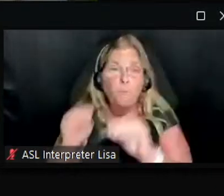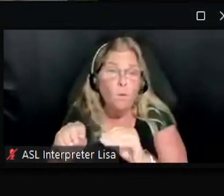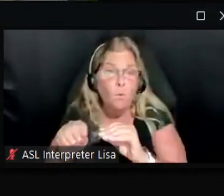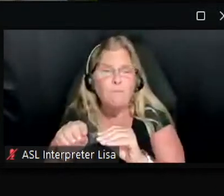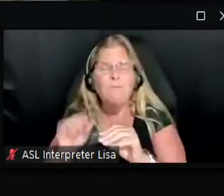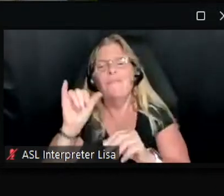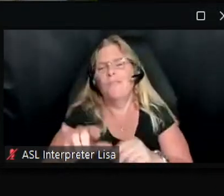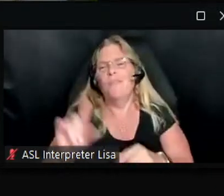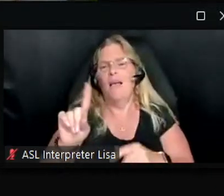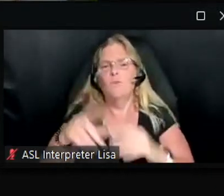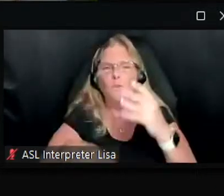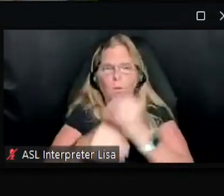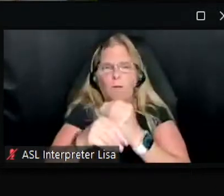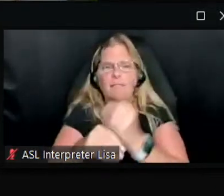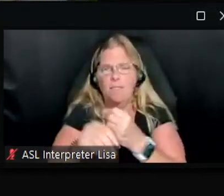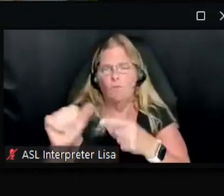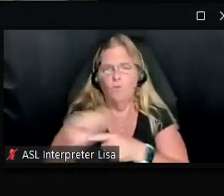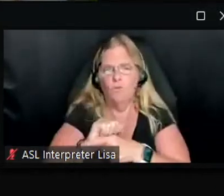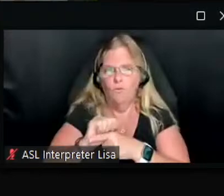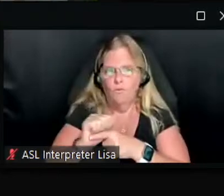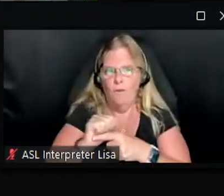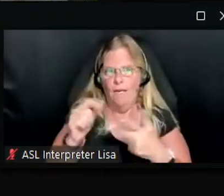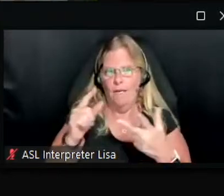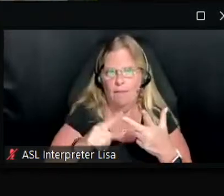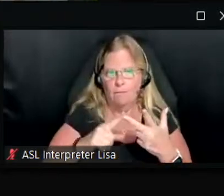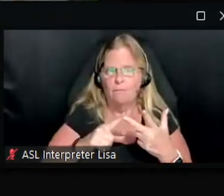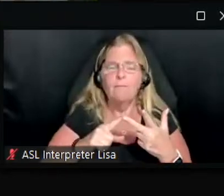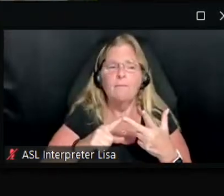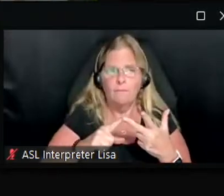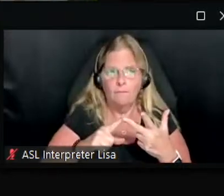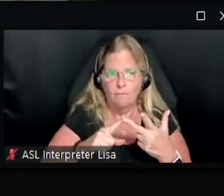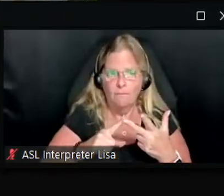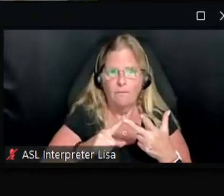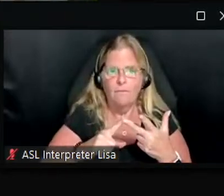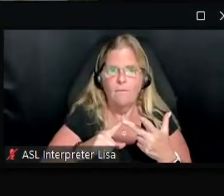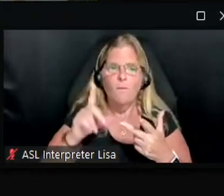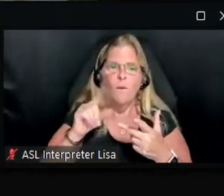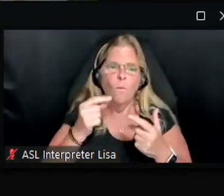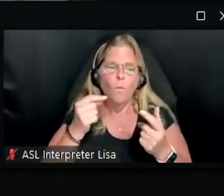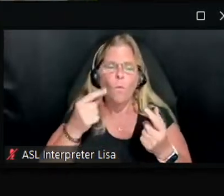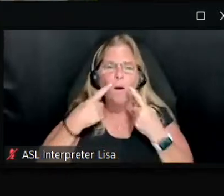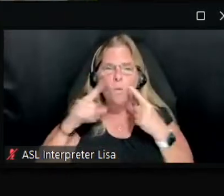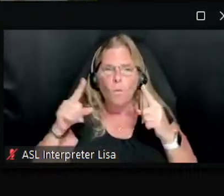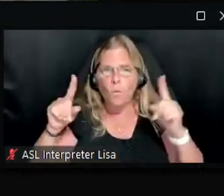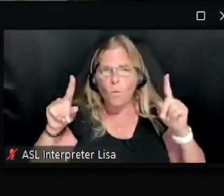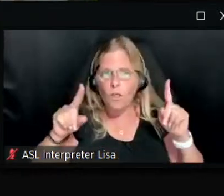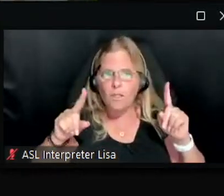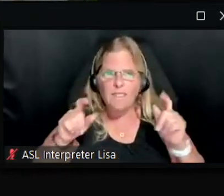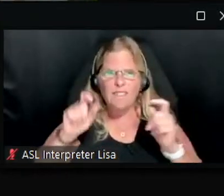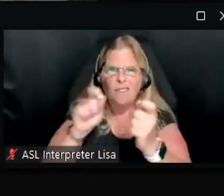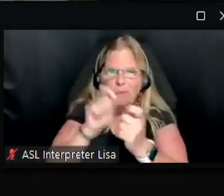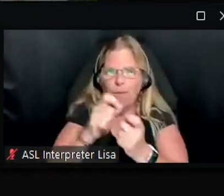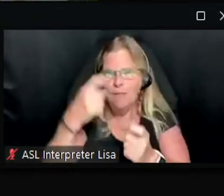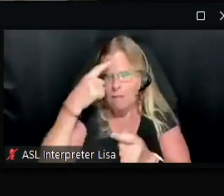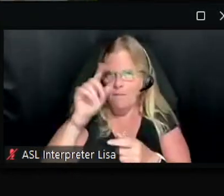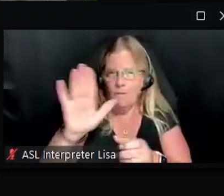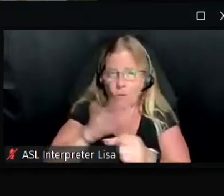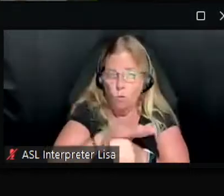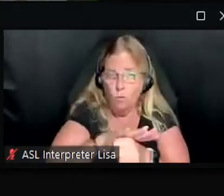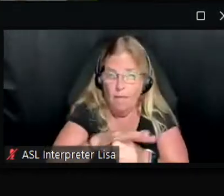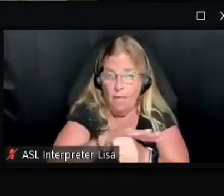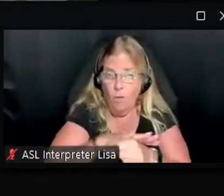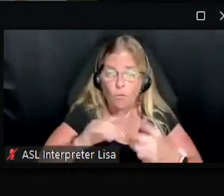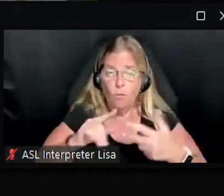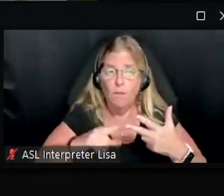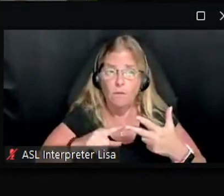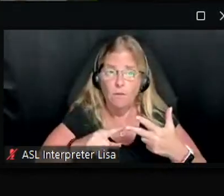additional training, I think, would come in handy on what works specific for your area. On